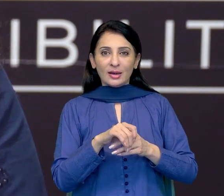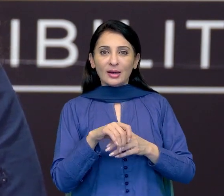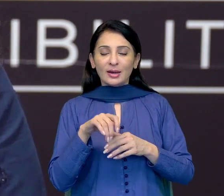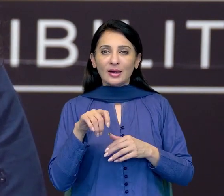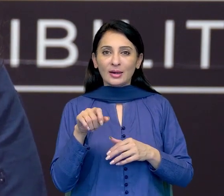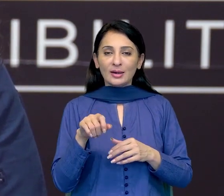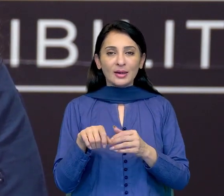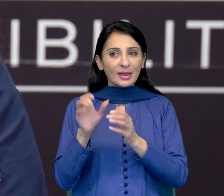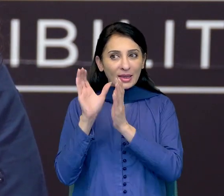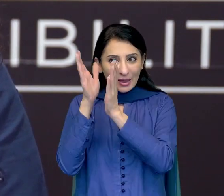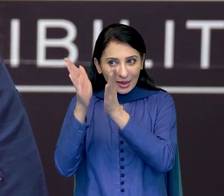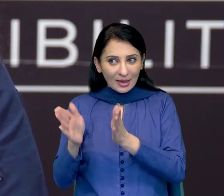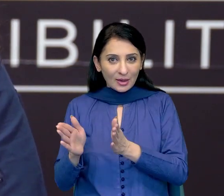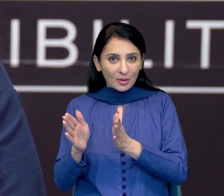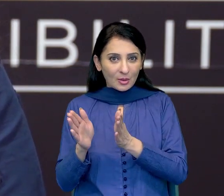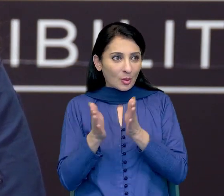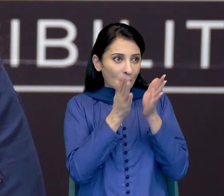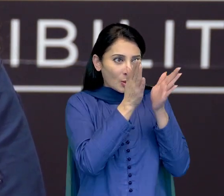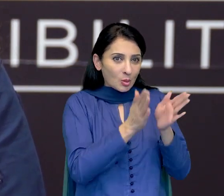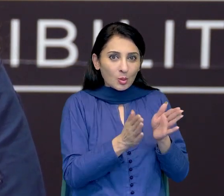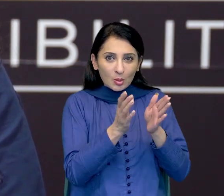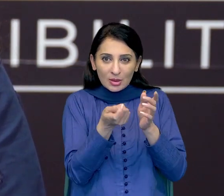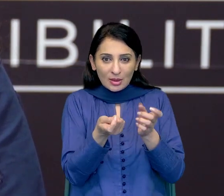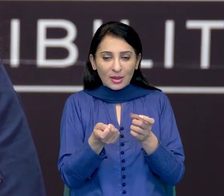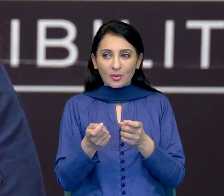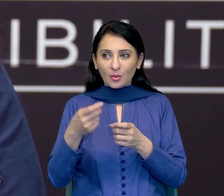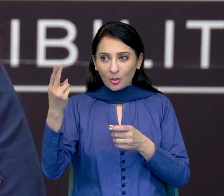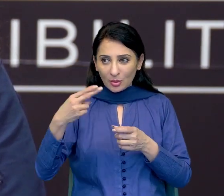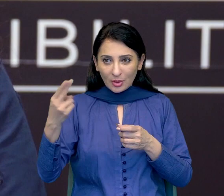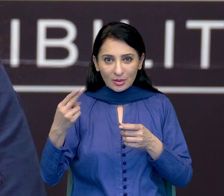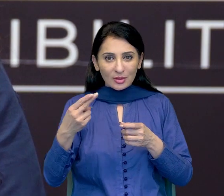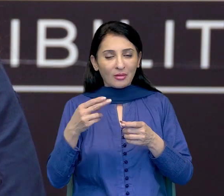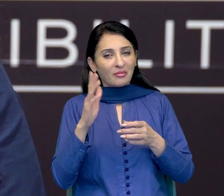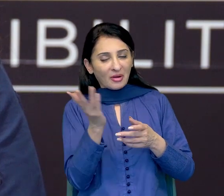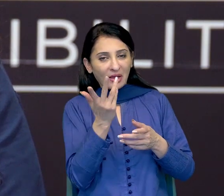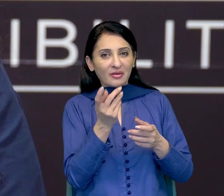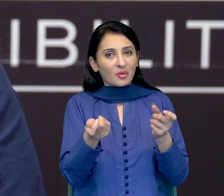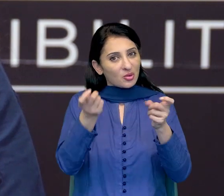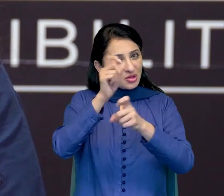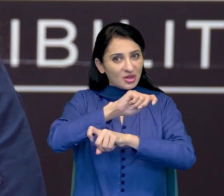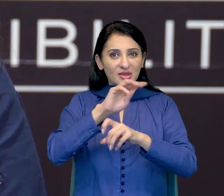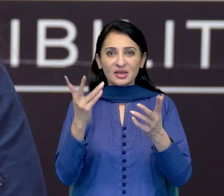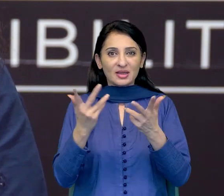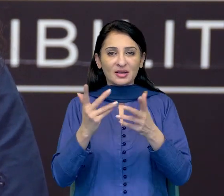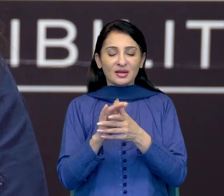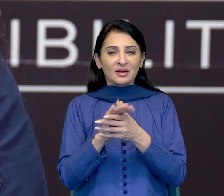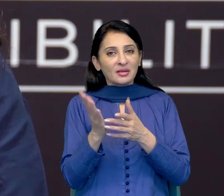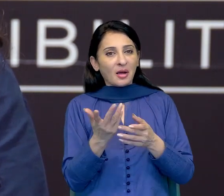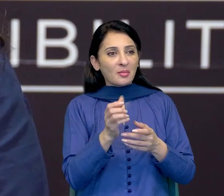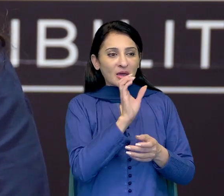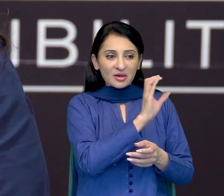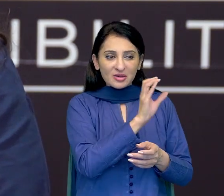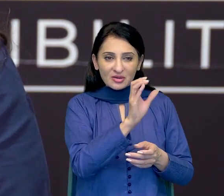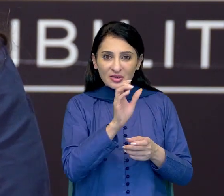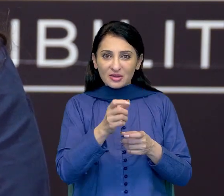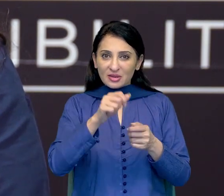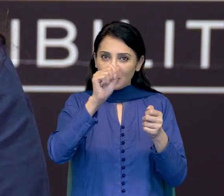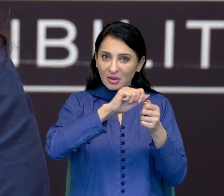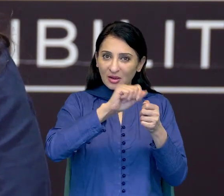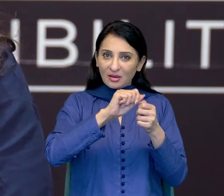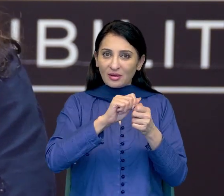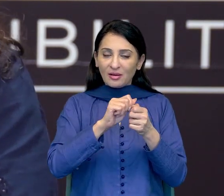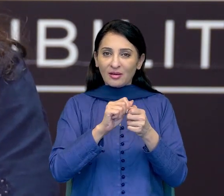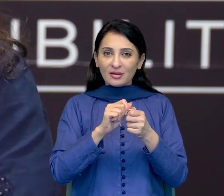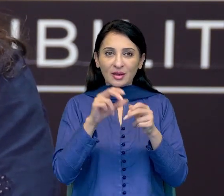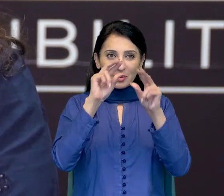whether I was painting or making objects and sculptures with my hand.